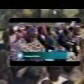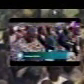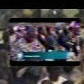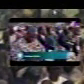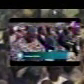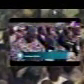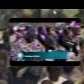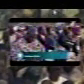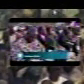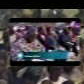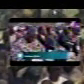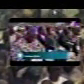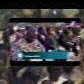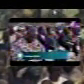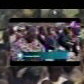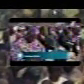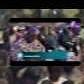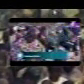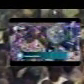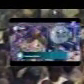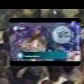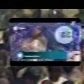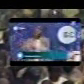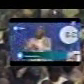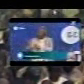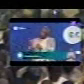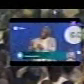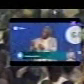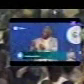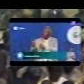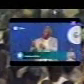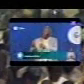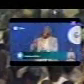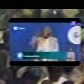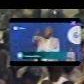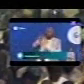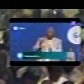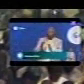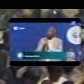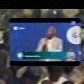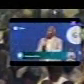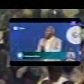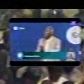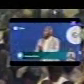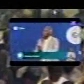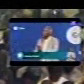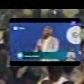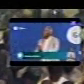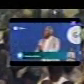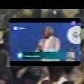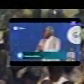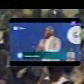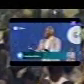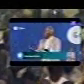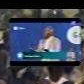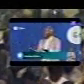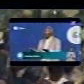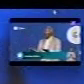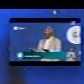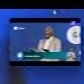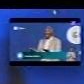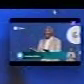of the women, they burnt in their laws one toward another, men with men,